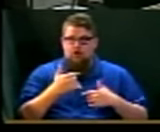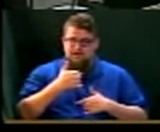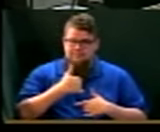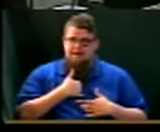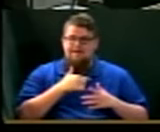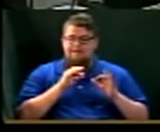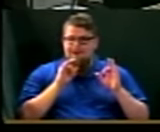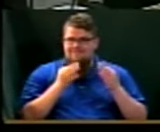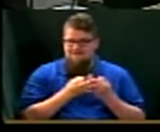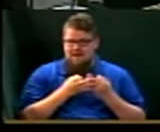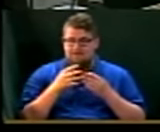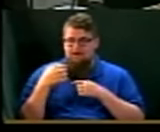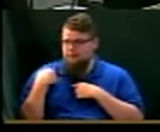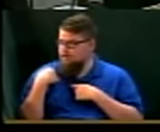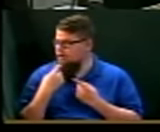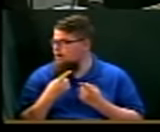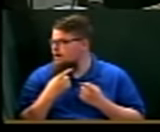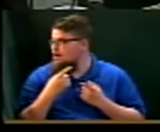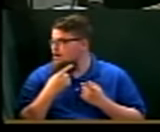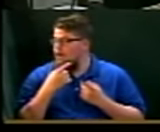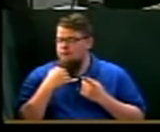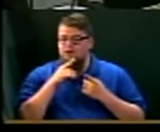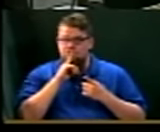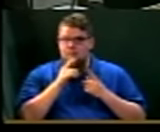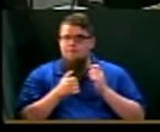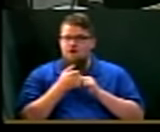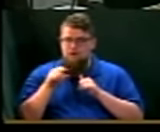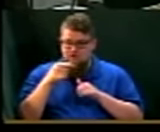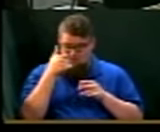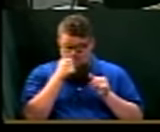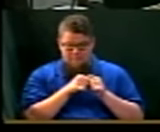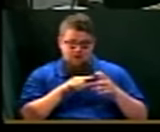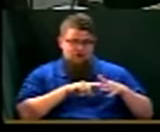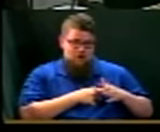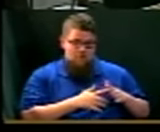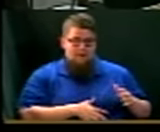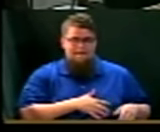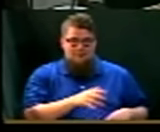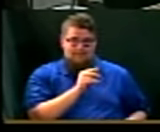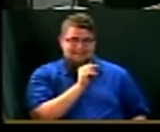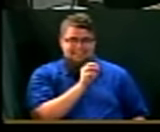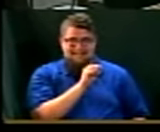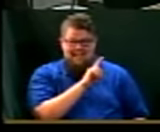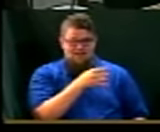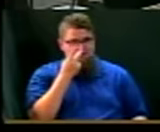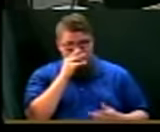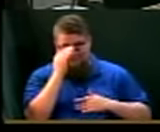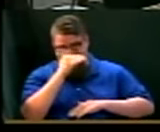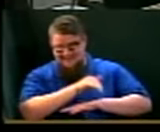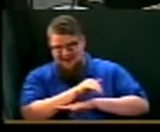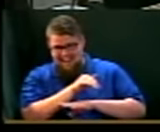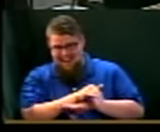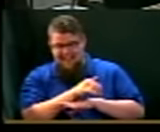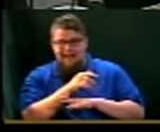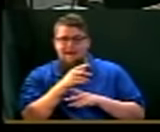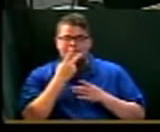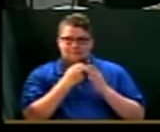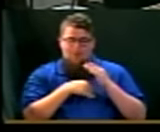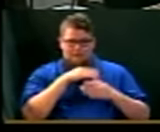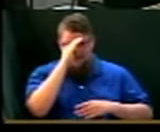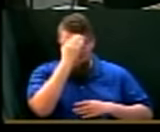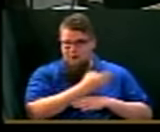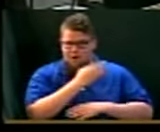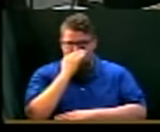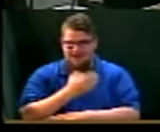journey. I'm sure most of you remember. I started when I was pregnant with Teddy, and you saw him here tonight, and both of my boys have